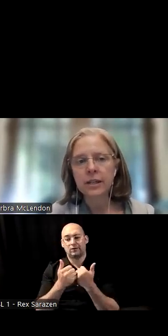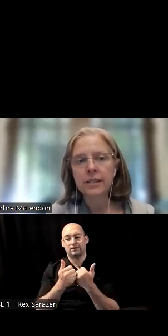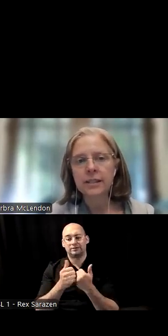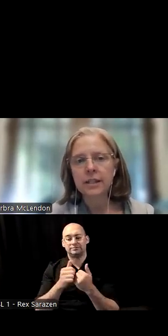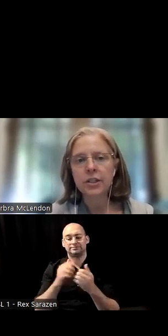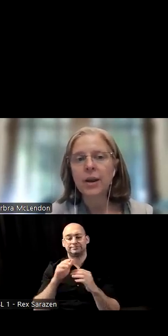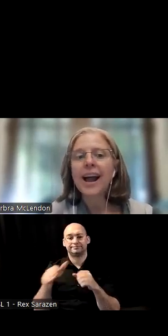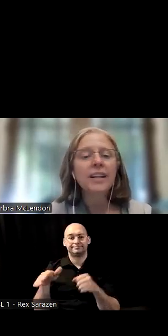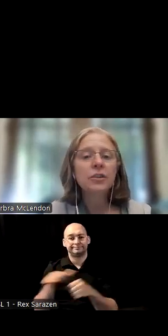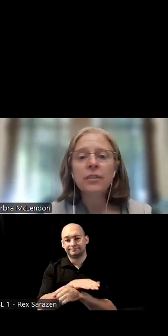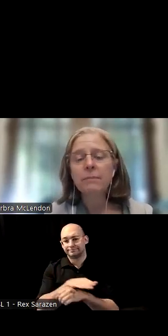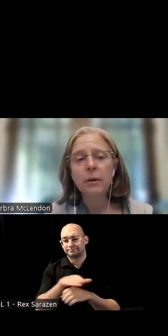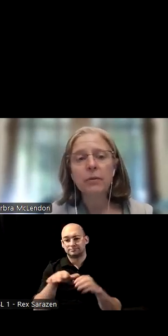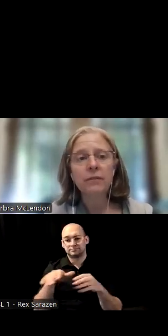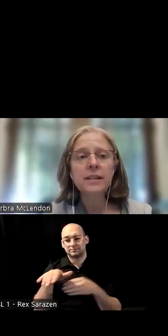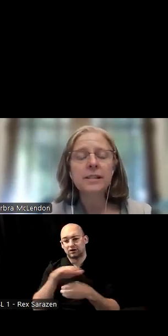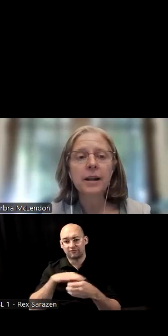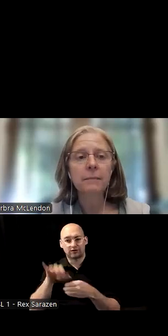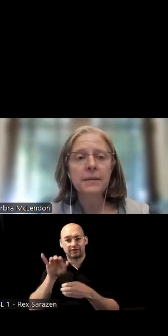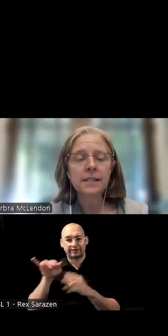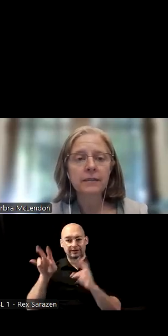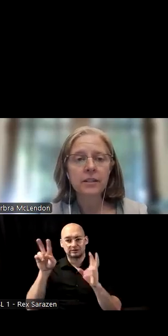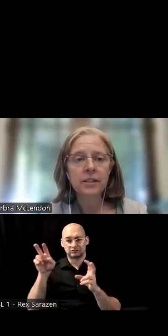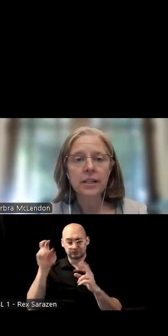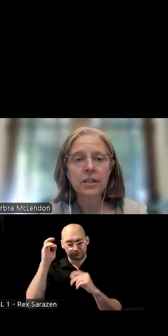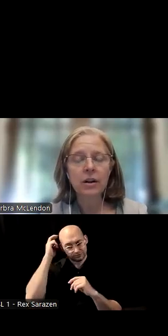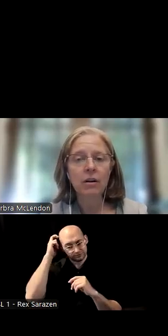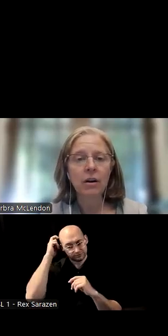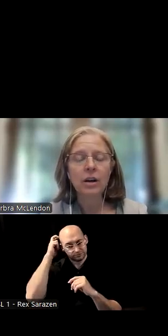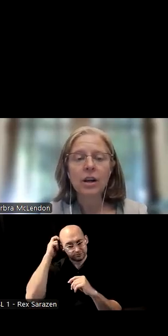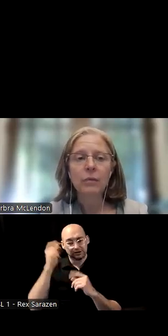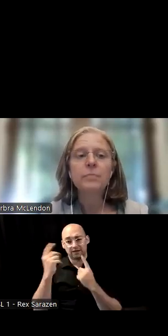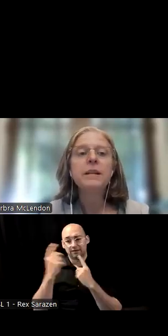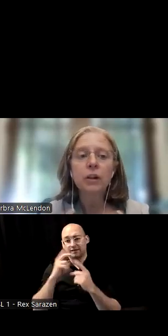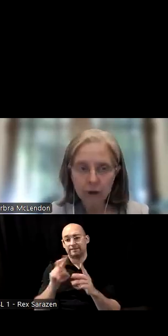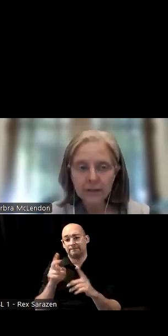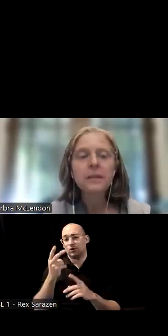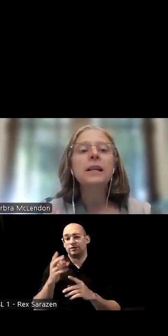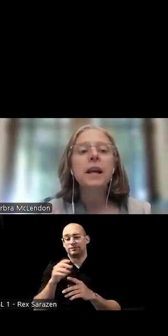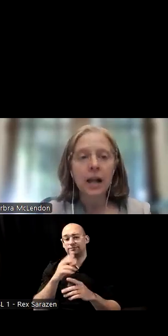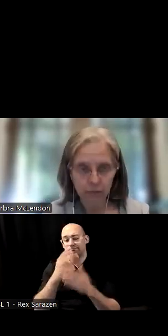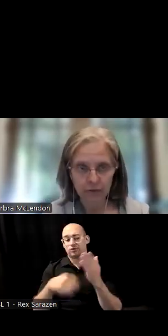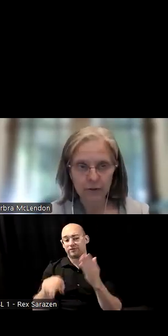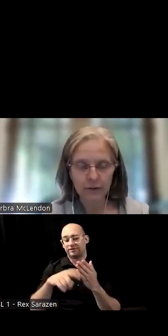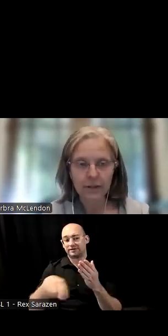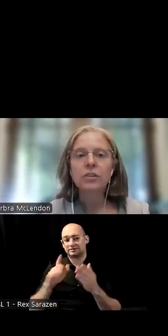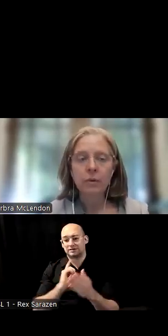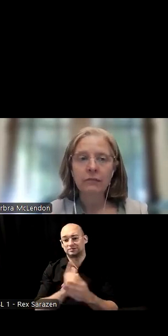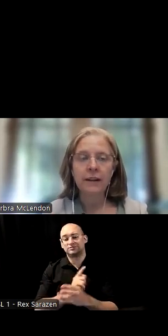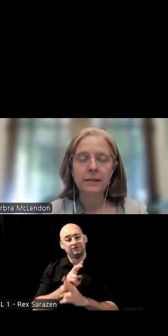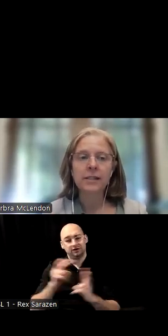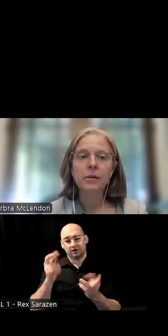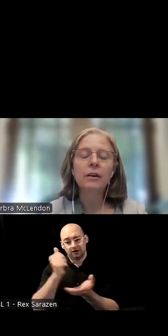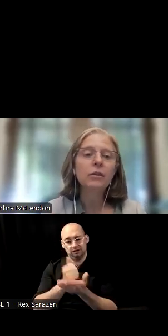comprehensively address this issue. I do think both of these pieces of legislation would be incredibly helpful to